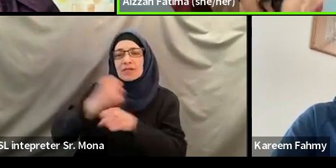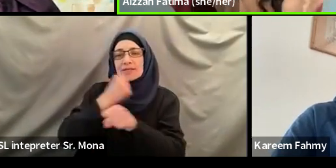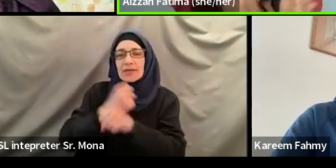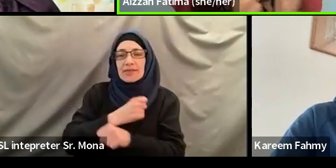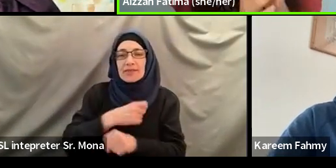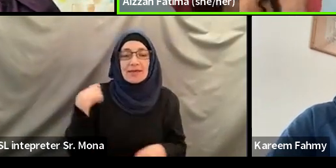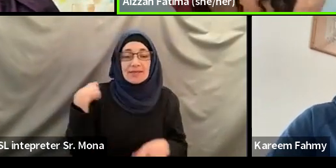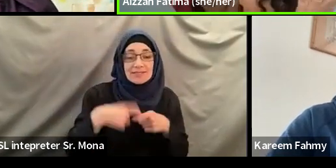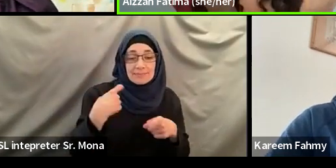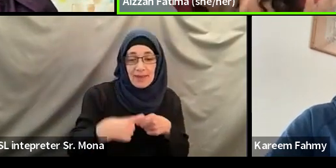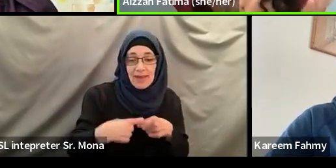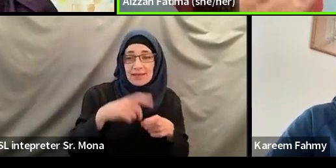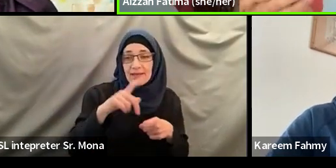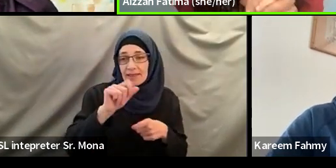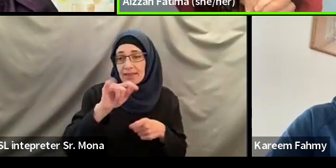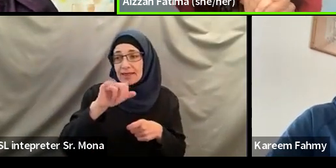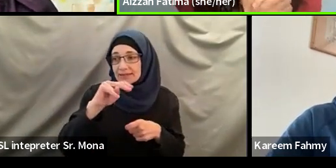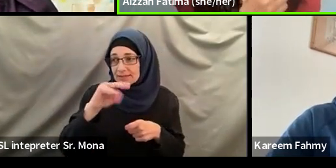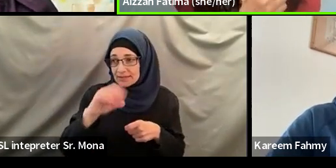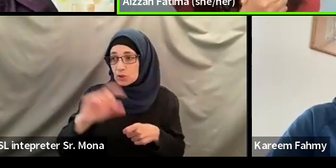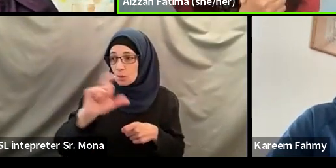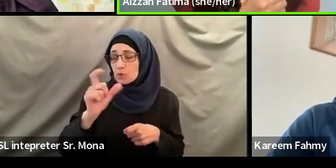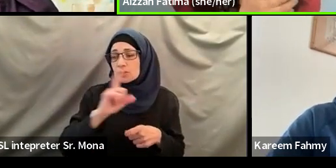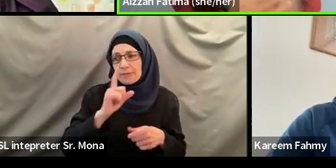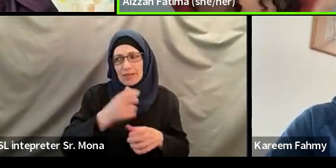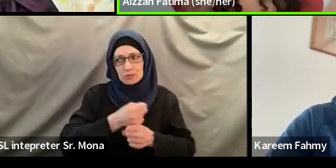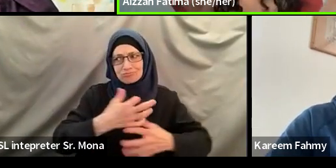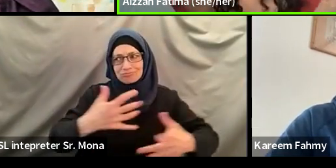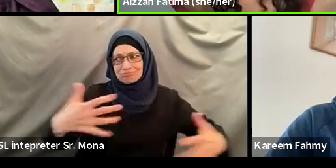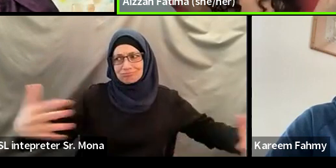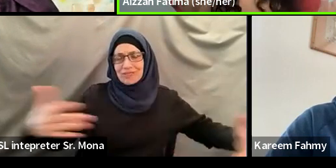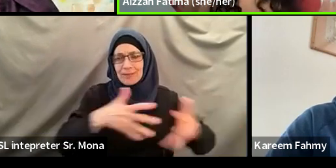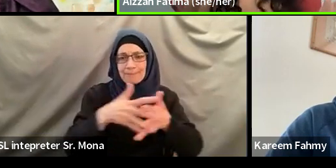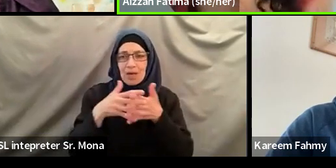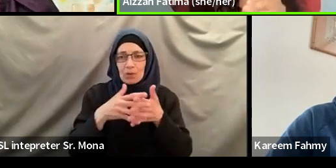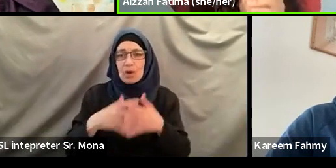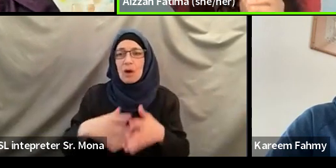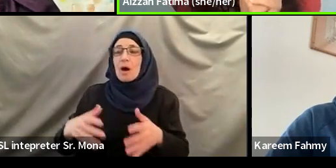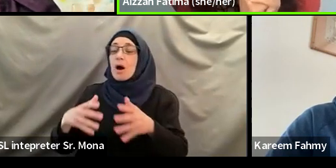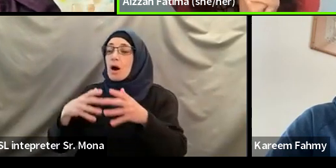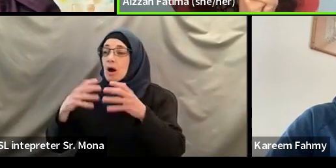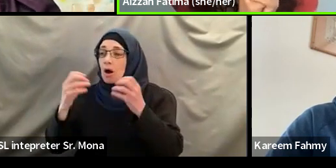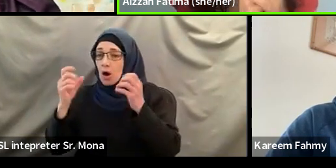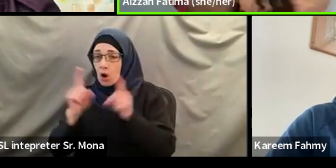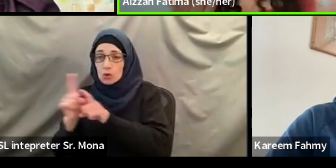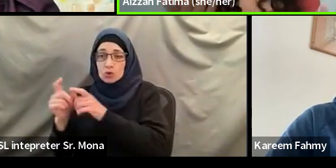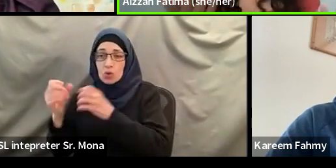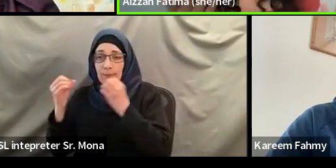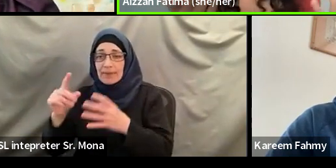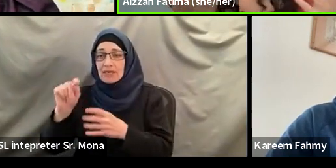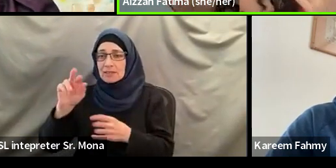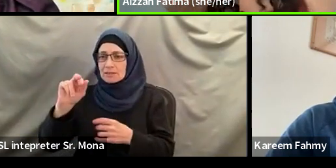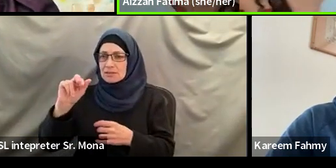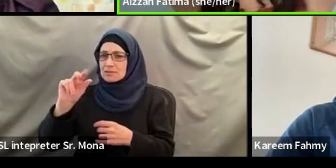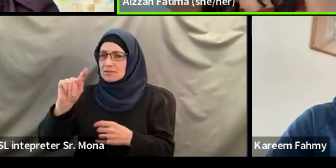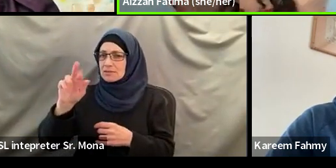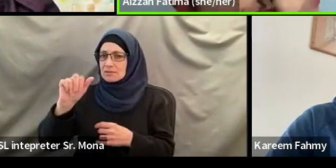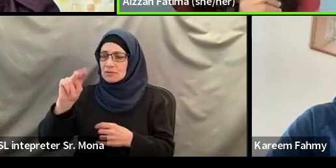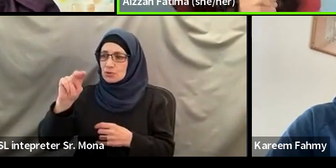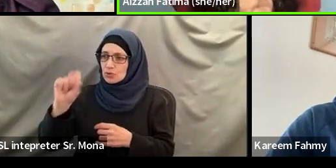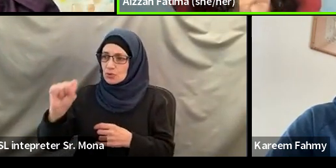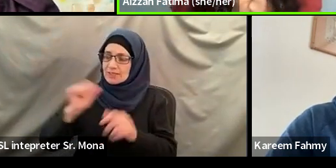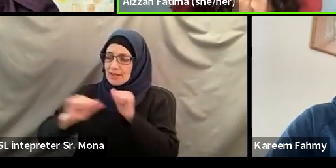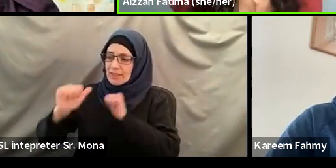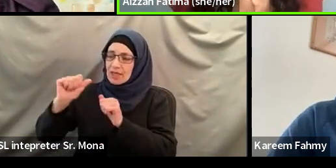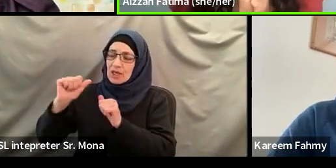Muslim population is the fastest growing population in America right now. There's also a lot of trans theater artists that we could engage and we never really hear